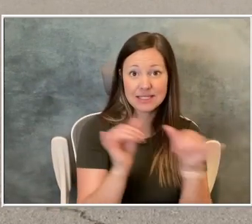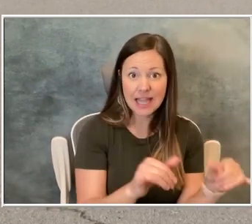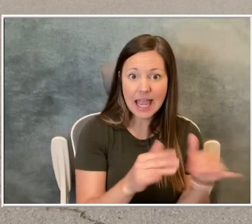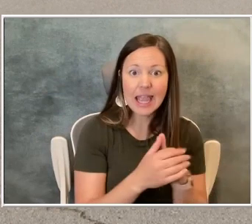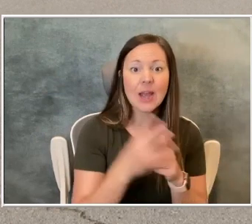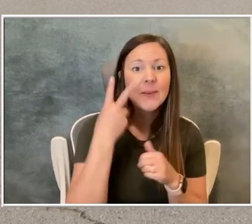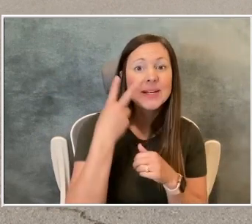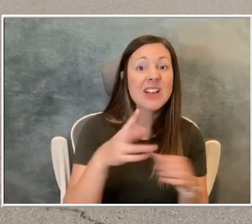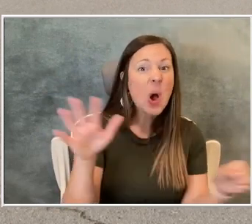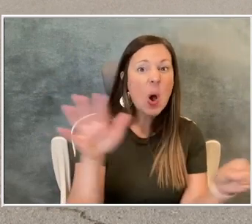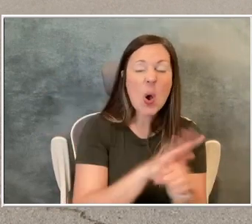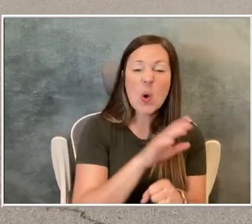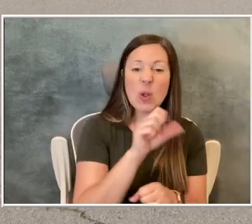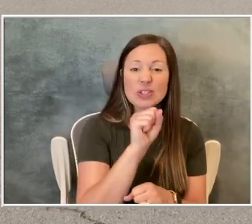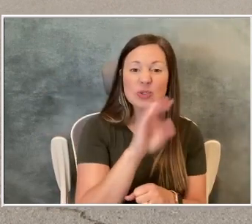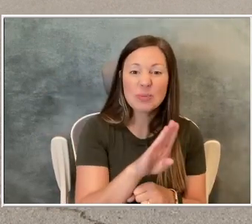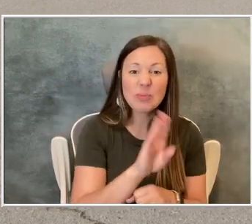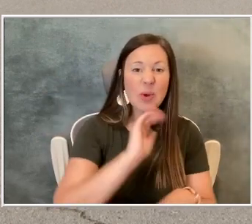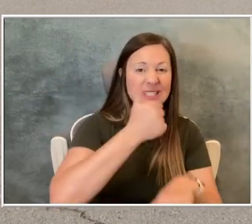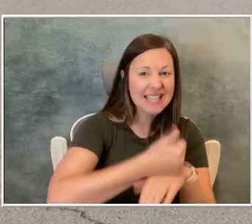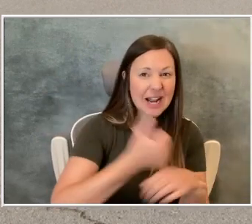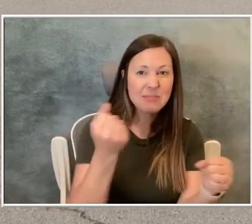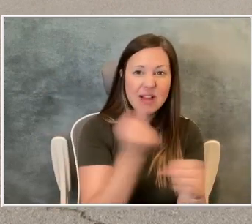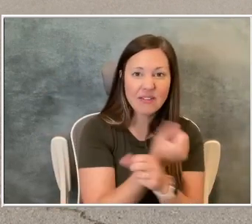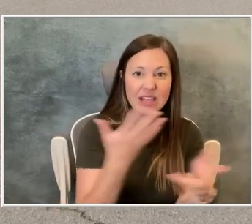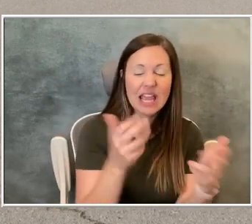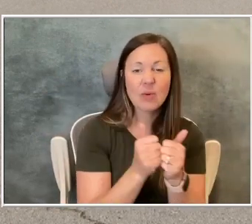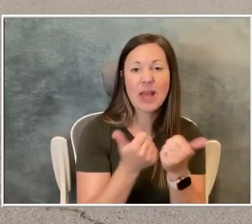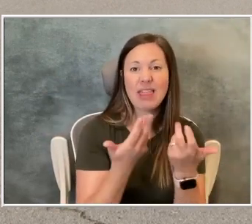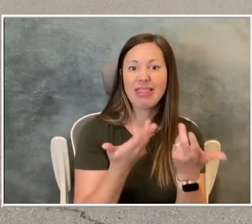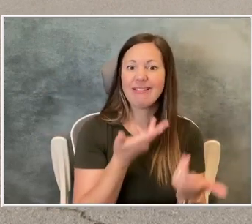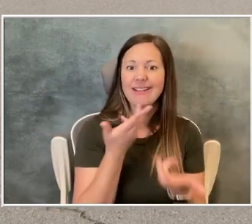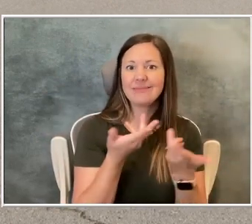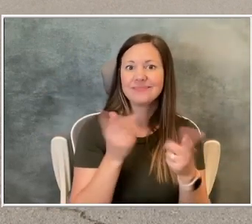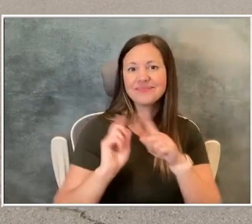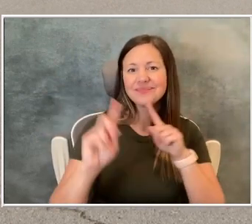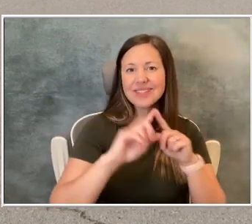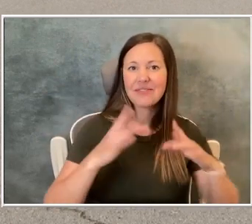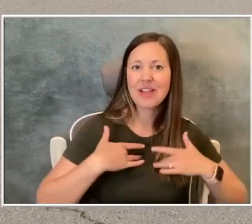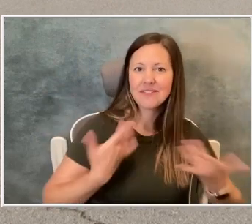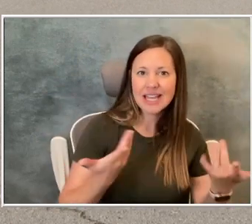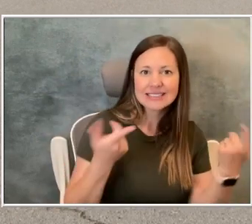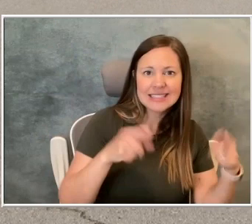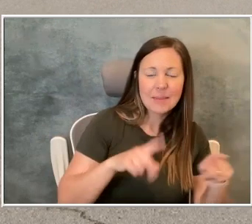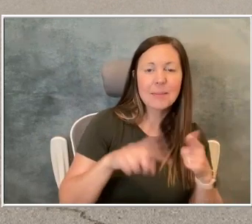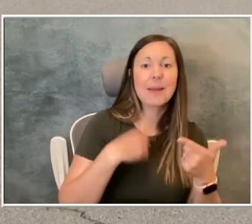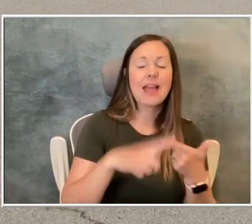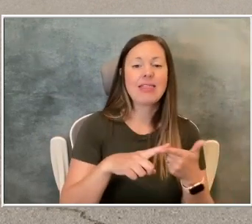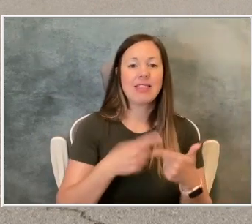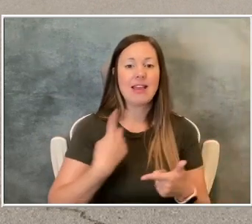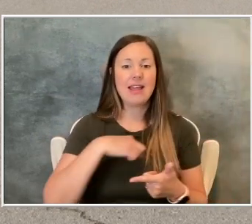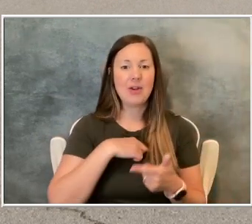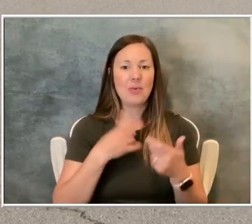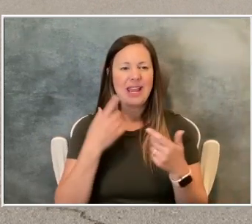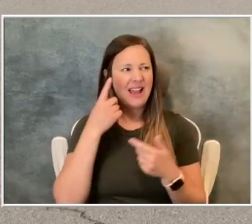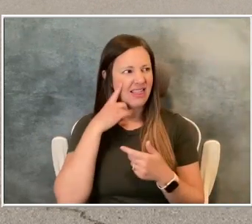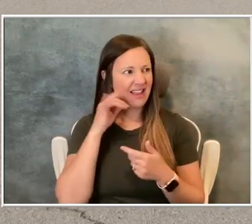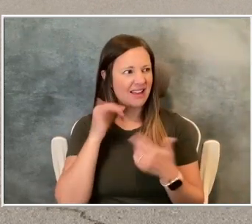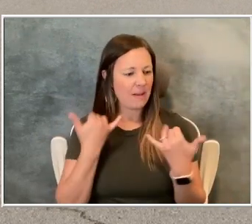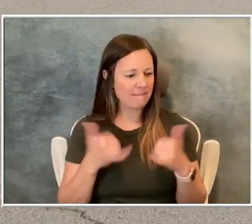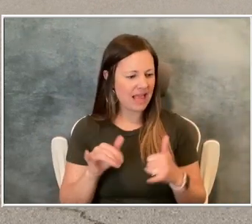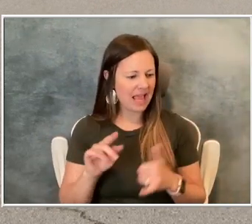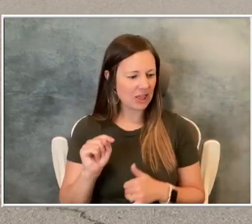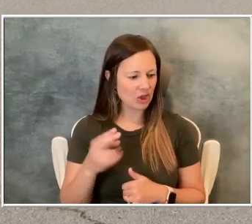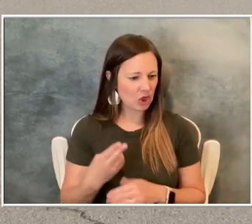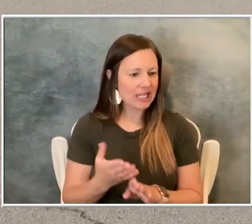Bowl setup as far as like, you know, the different events going on. And then we ended up playing on, I think it was Thursday, before the Super